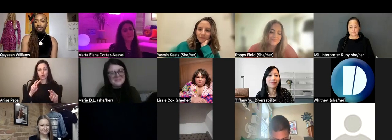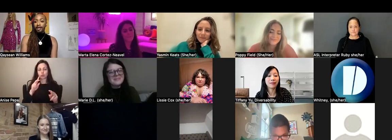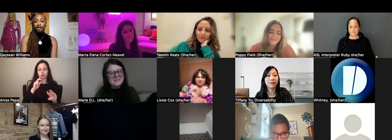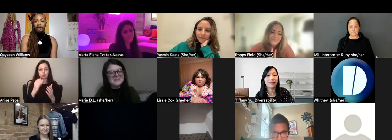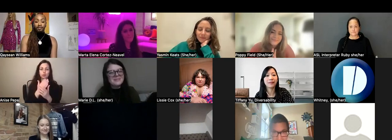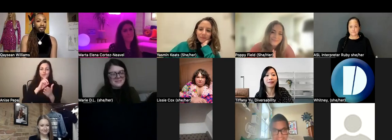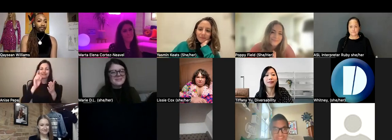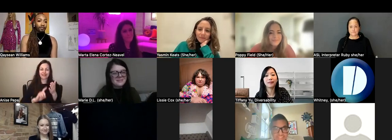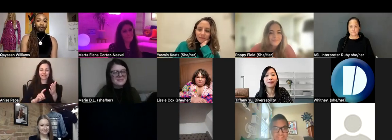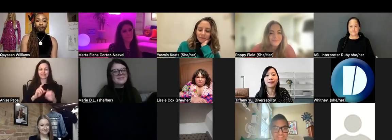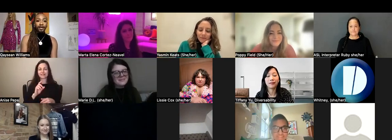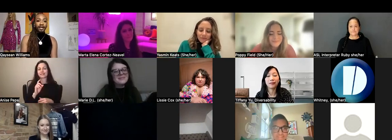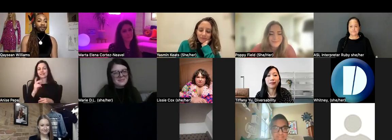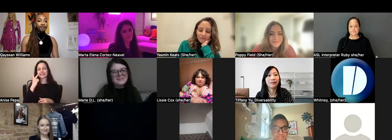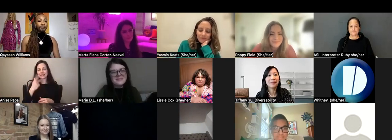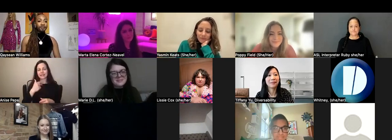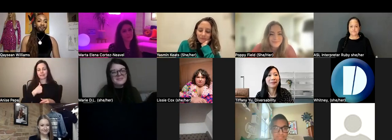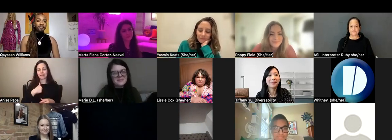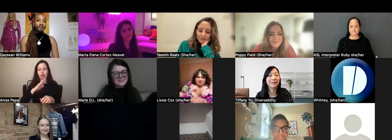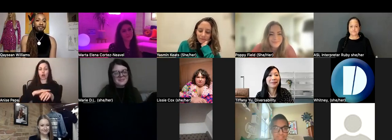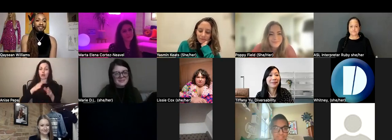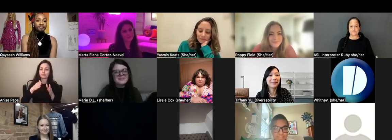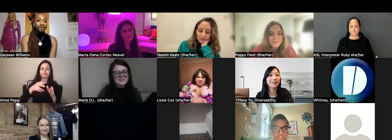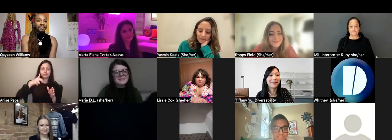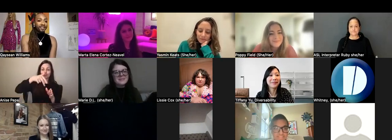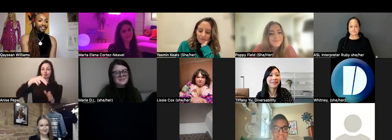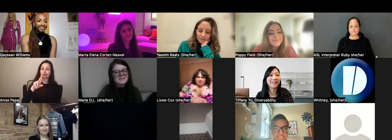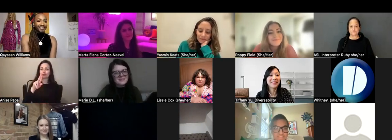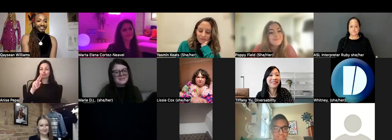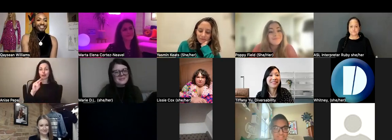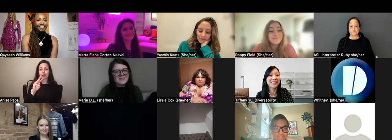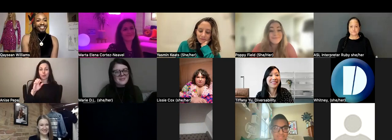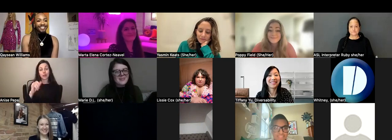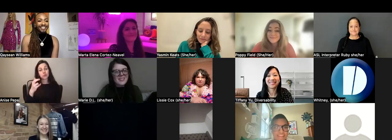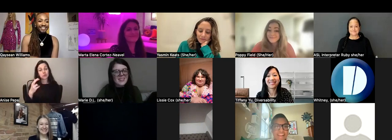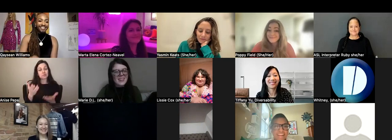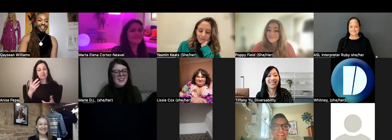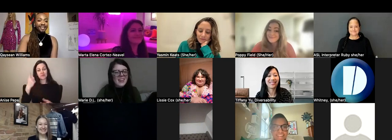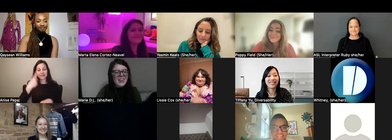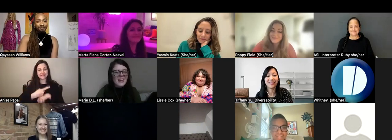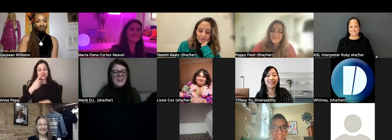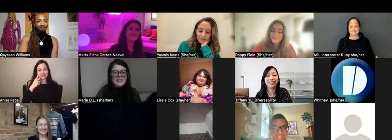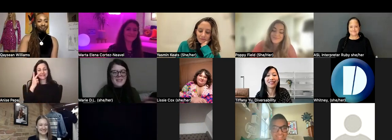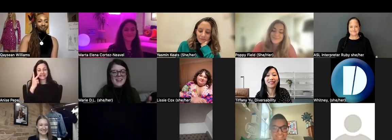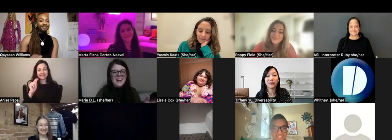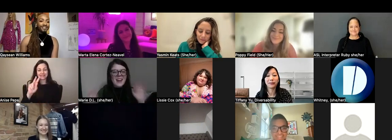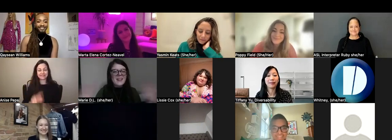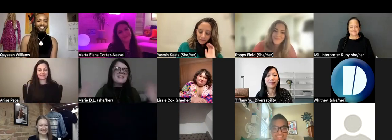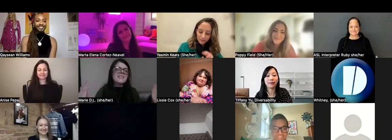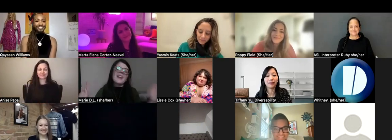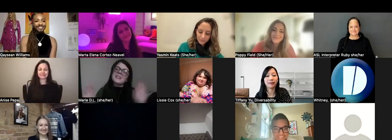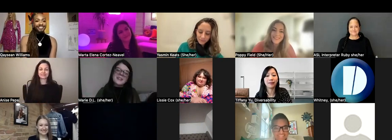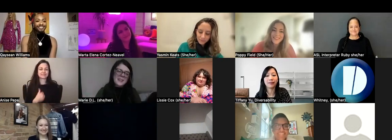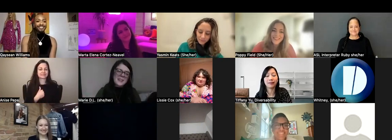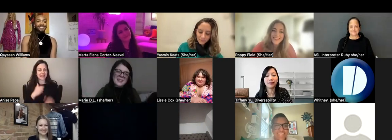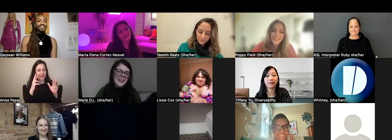designs, seeing me on the runway, and you never know, you might see me on your TV screen. So. Oh man, I hope we do.